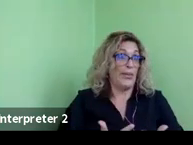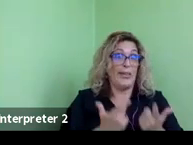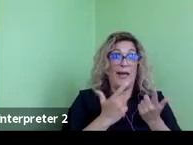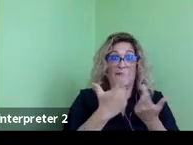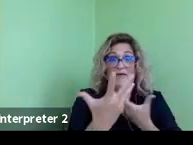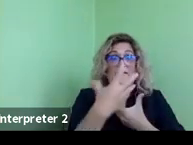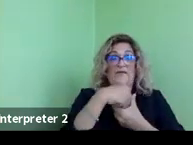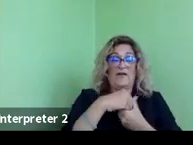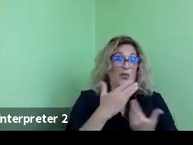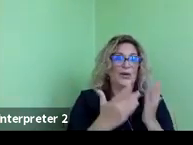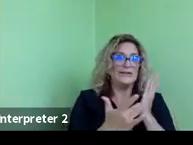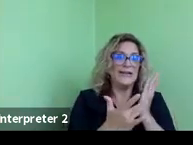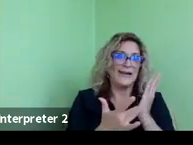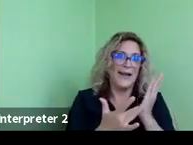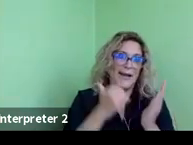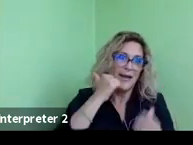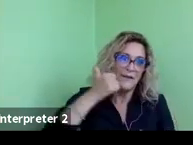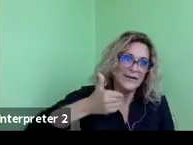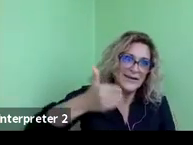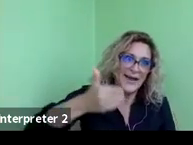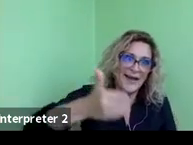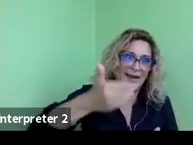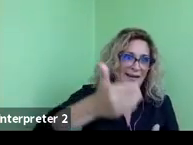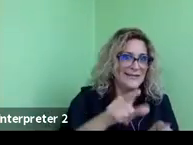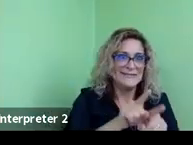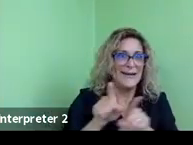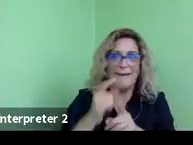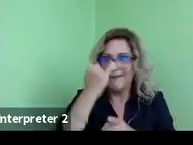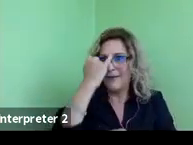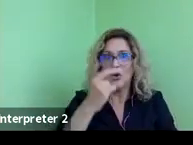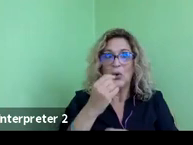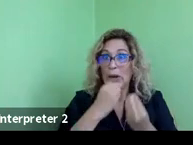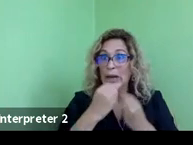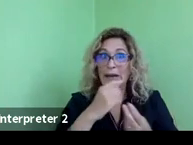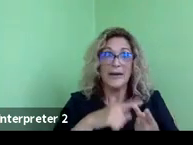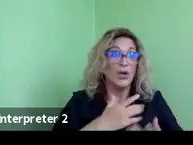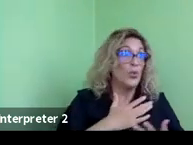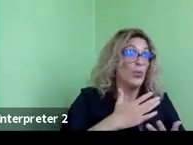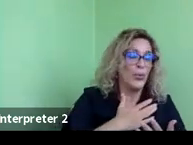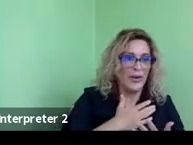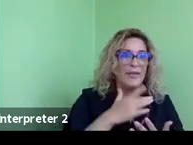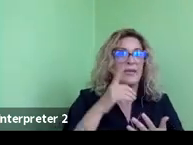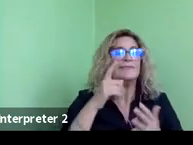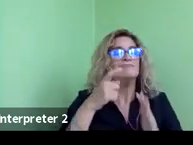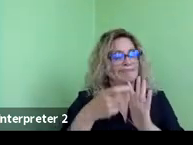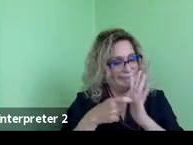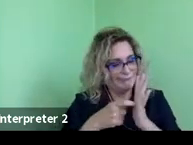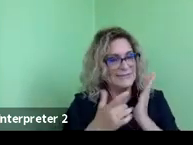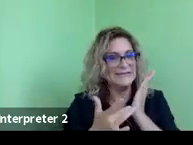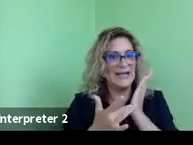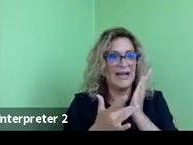of forget that there is this thing that's collecting information, that many things that are collecting information,